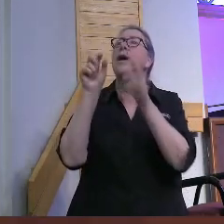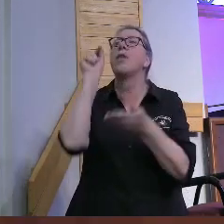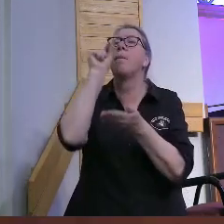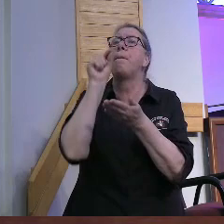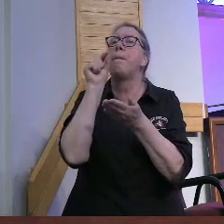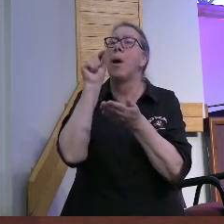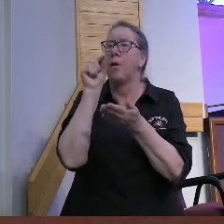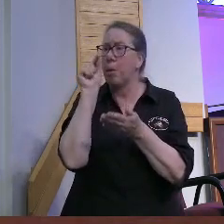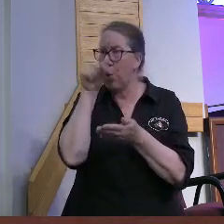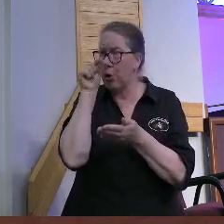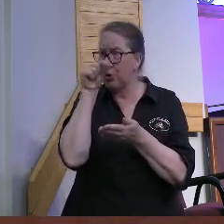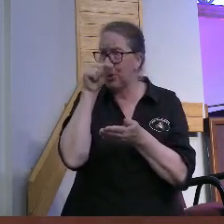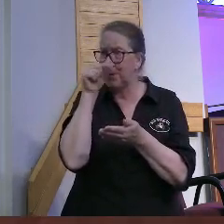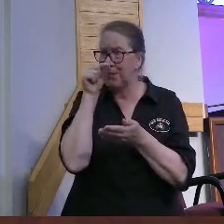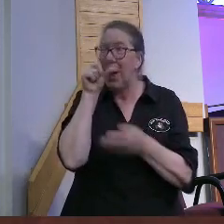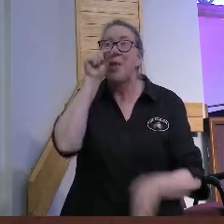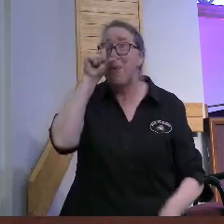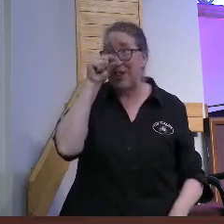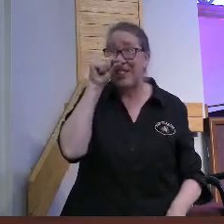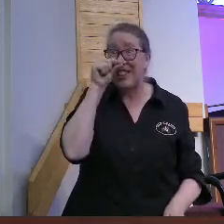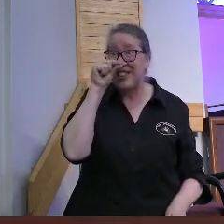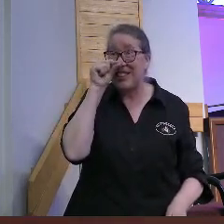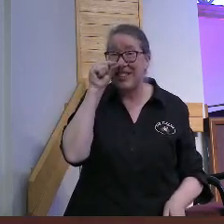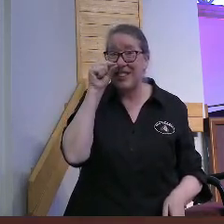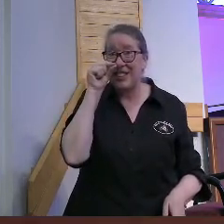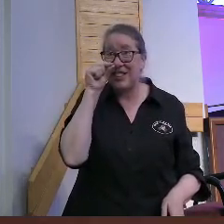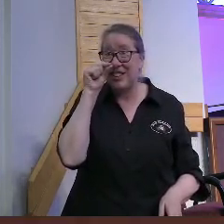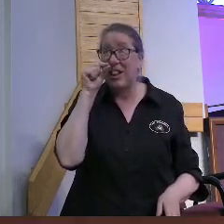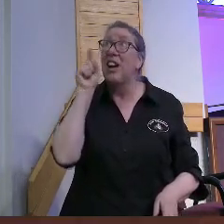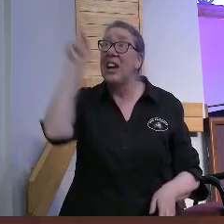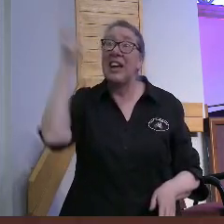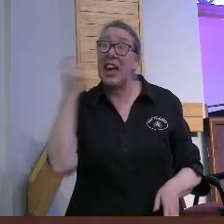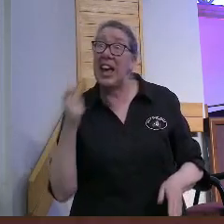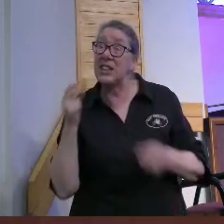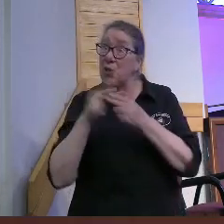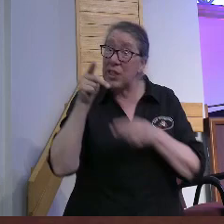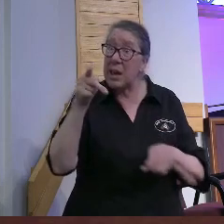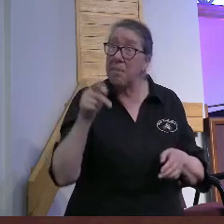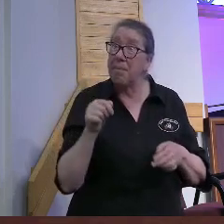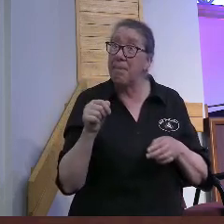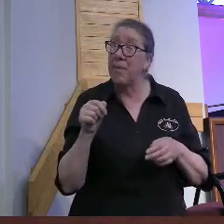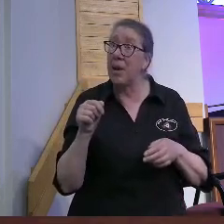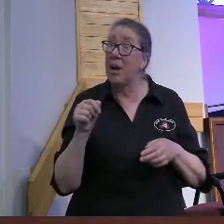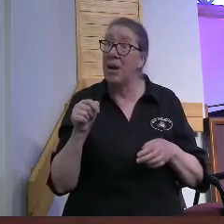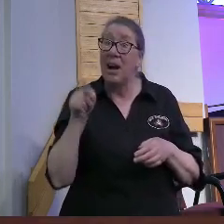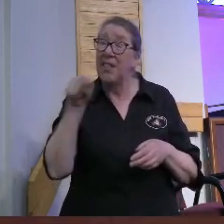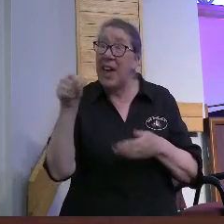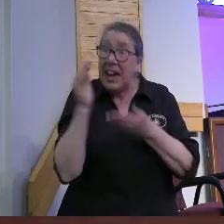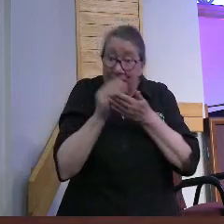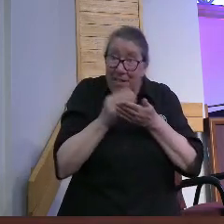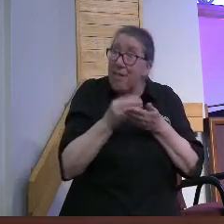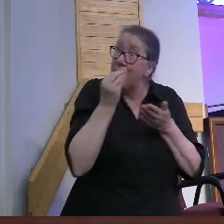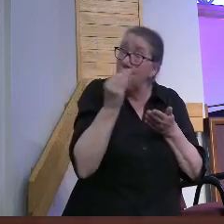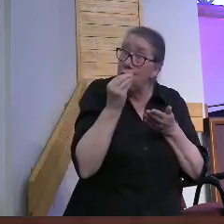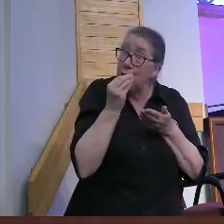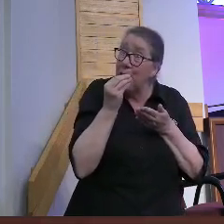Next time you're worrying, just look around at the birds and God takes care of them. Look at the birds, for they don't sow or reap or gather